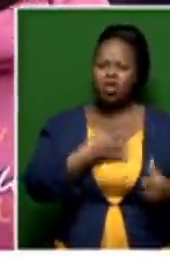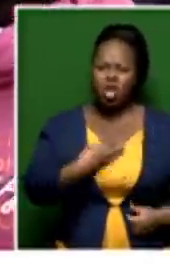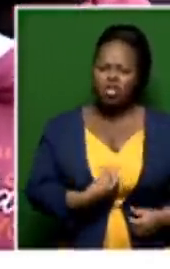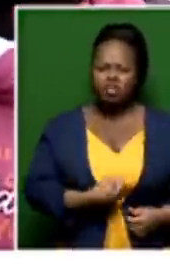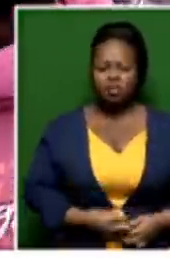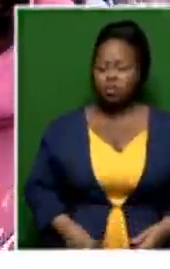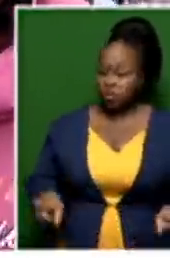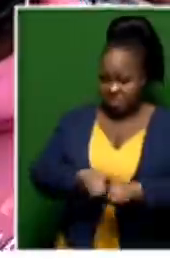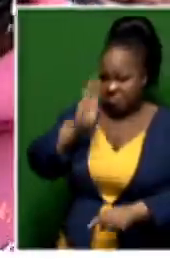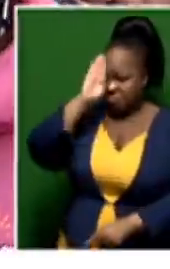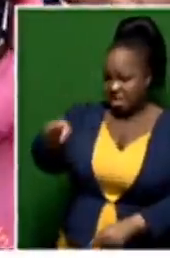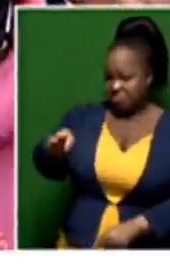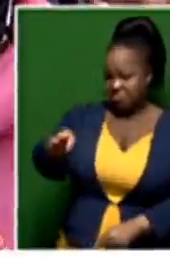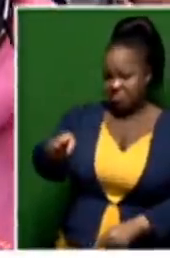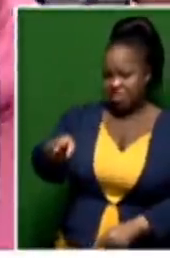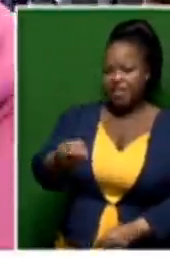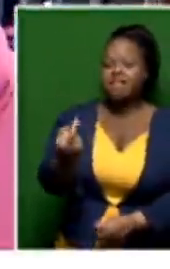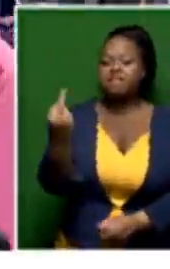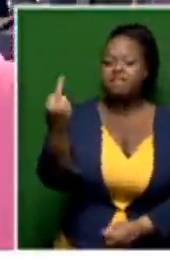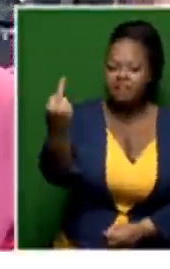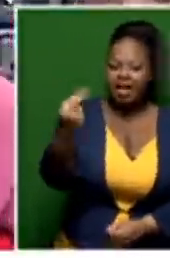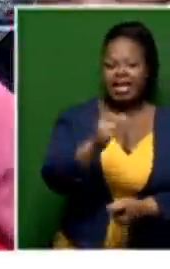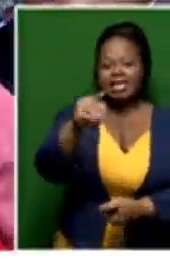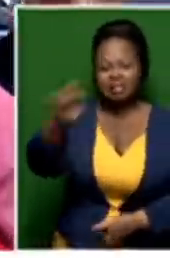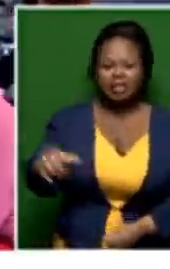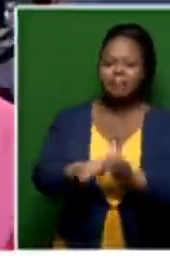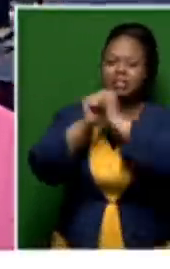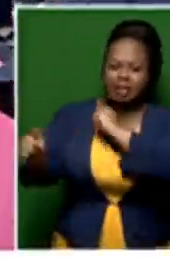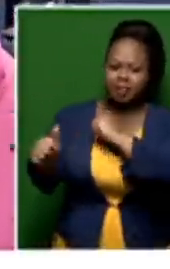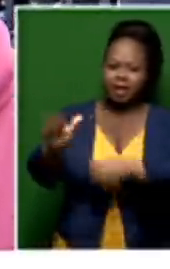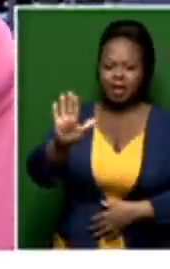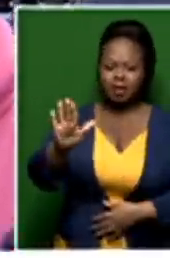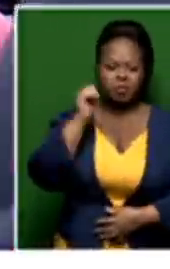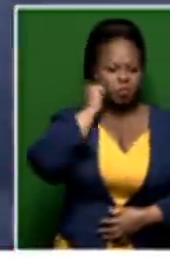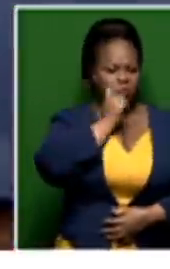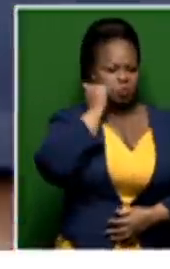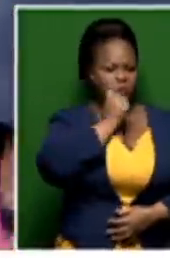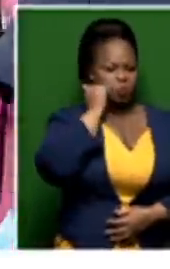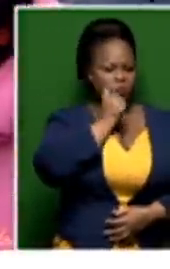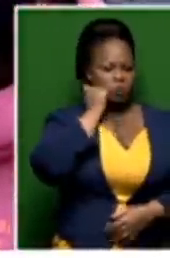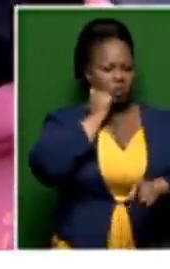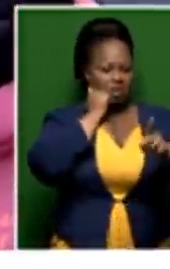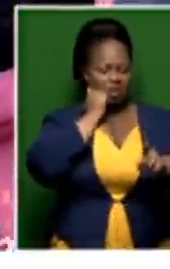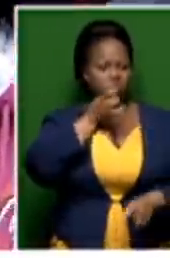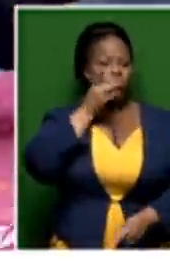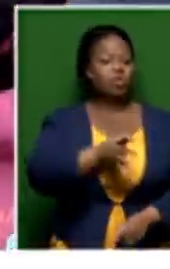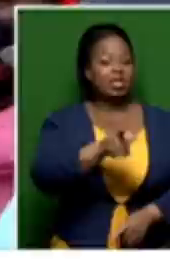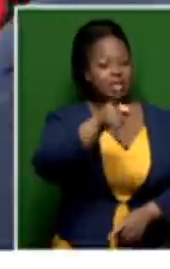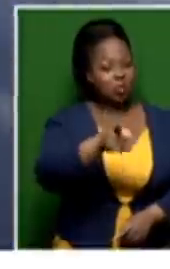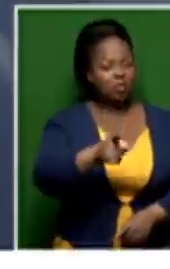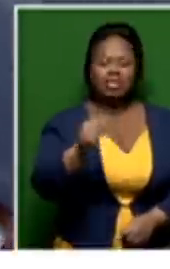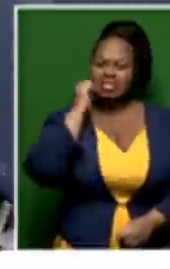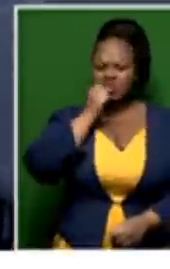mina ngisho straight fuck ANC sir, we must apologize for the swearing there.